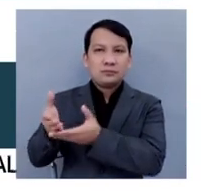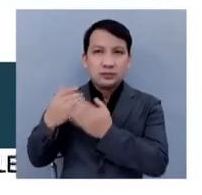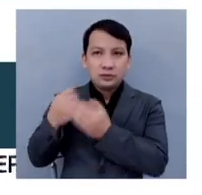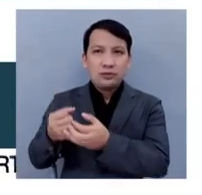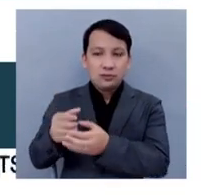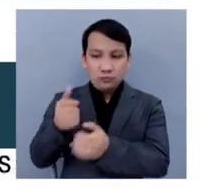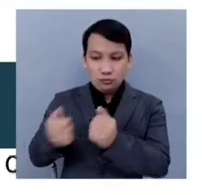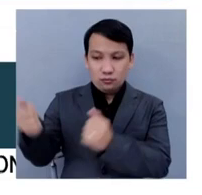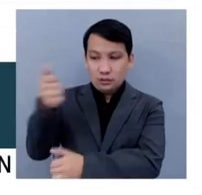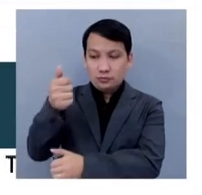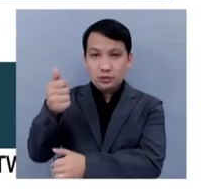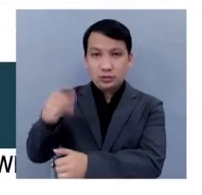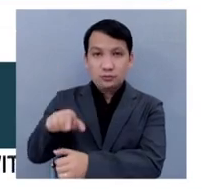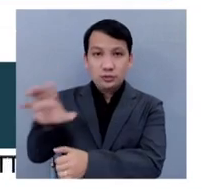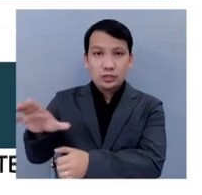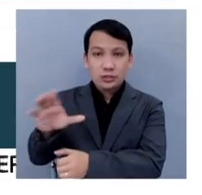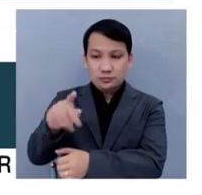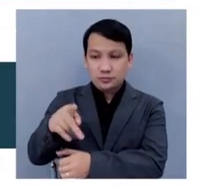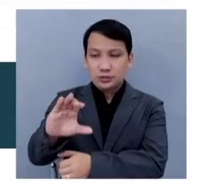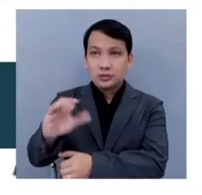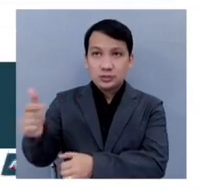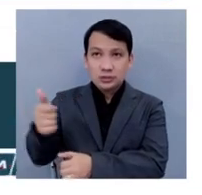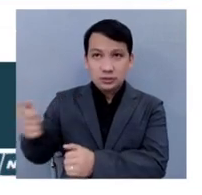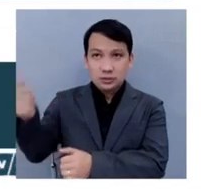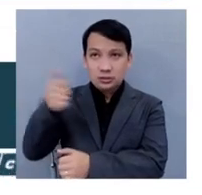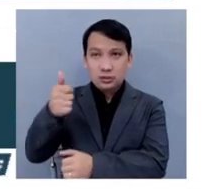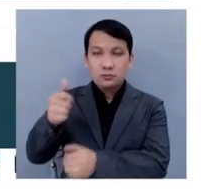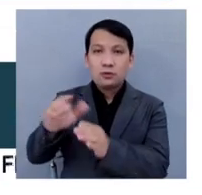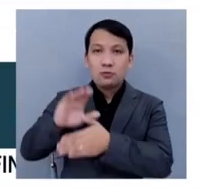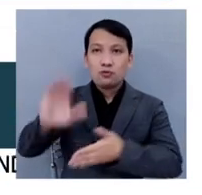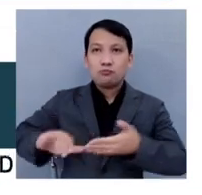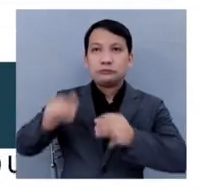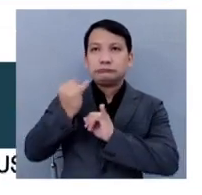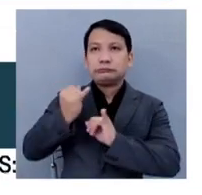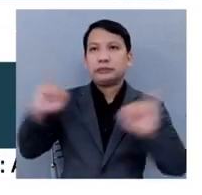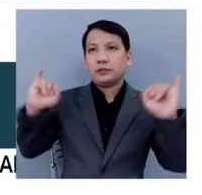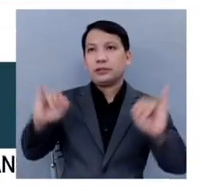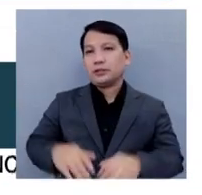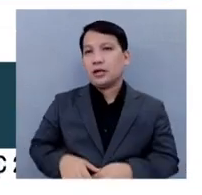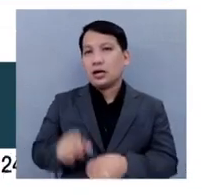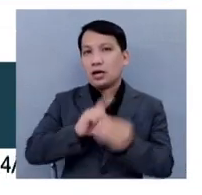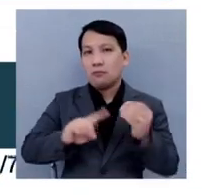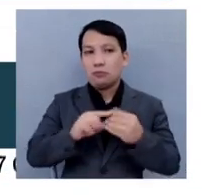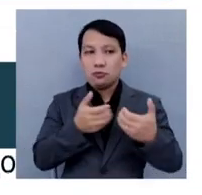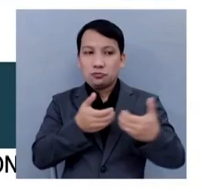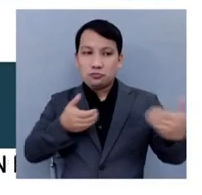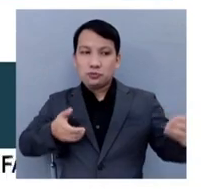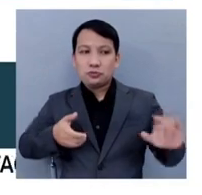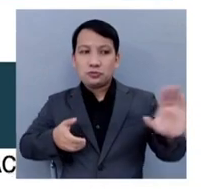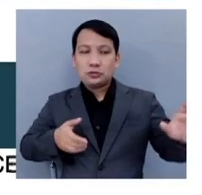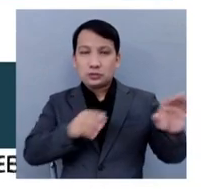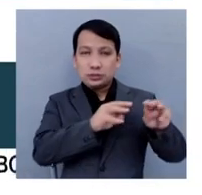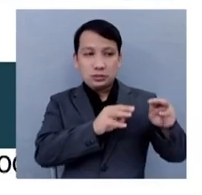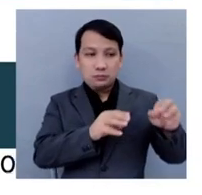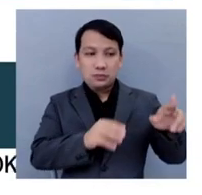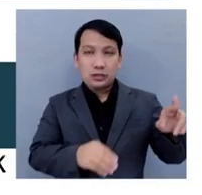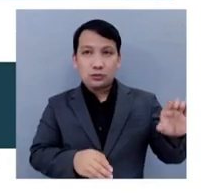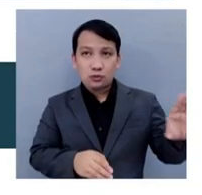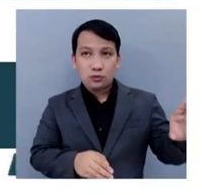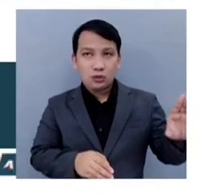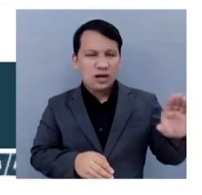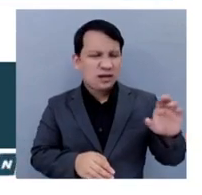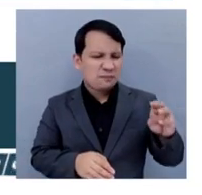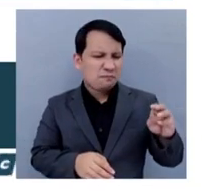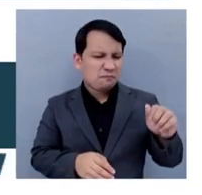and the chairperson of the PCGG are completely independent of the Marcos family and are competent in doing what